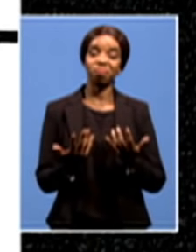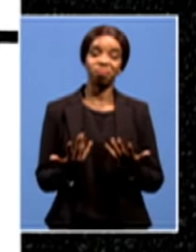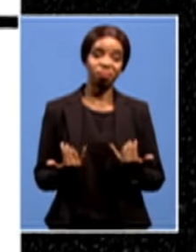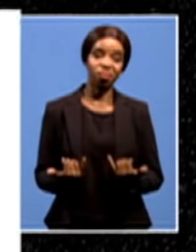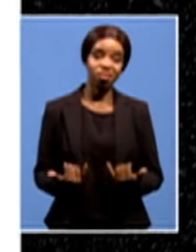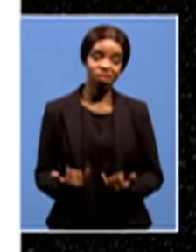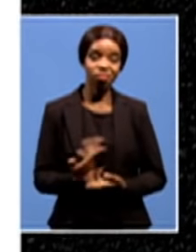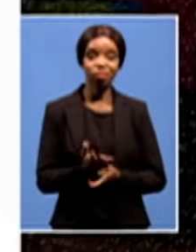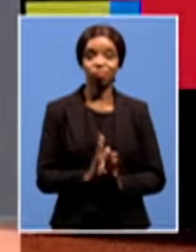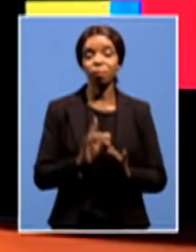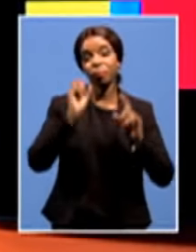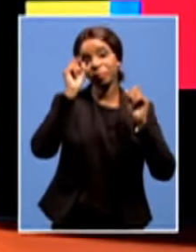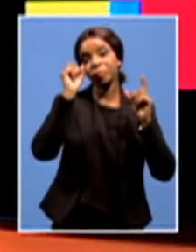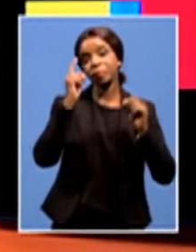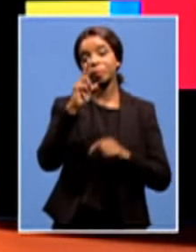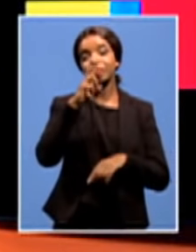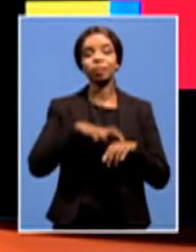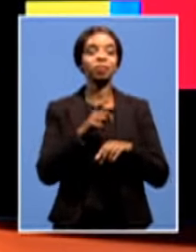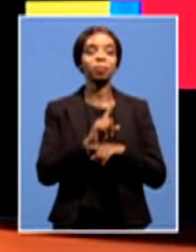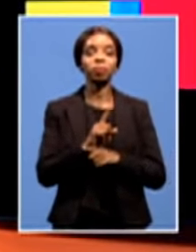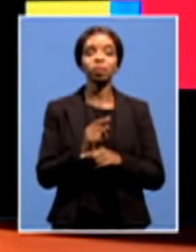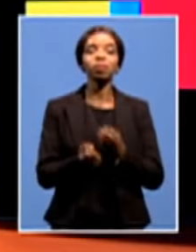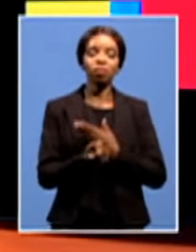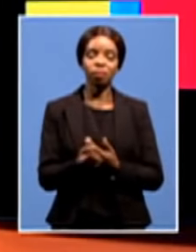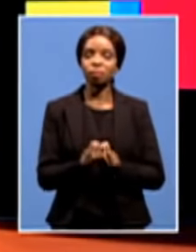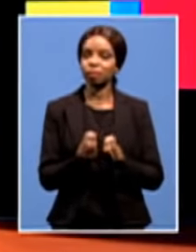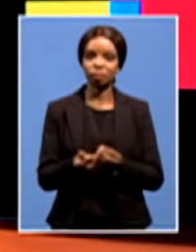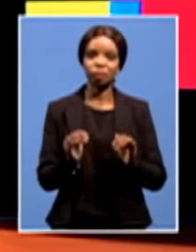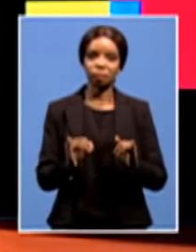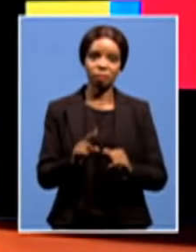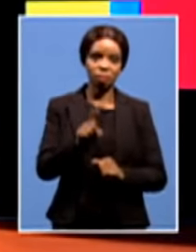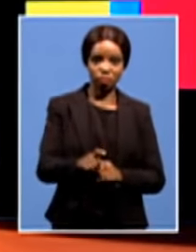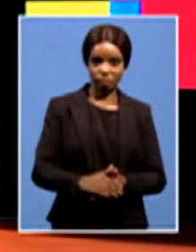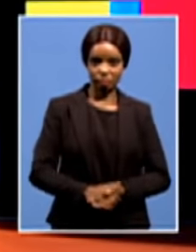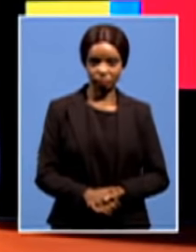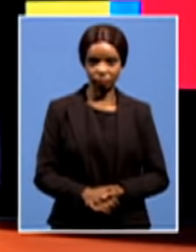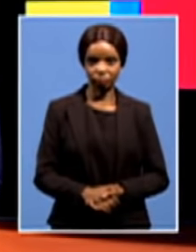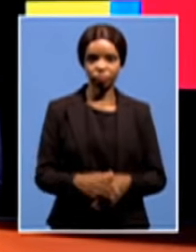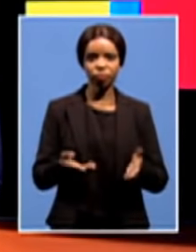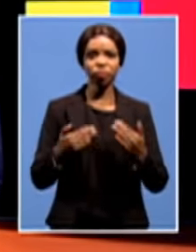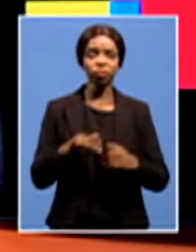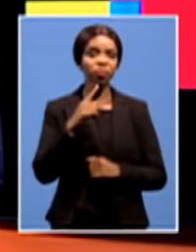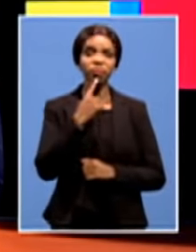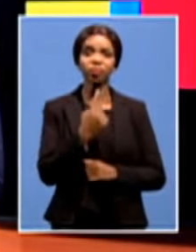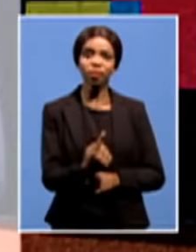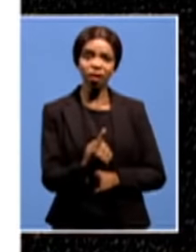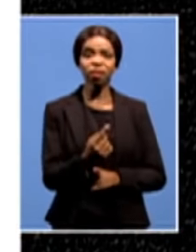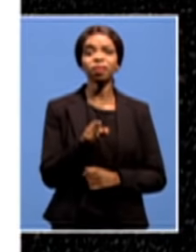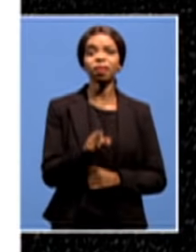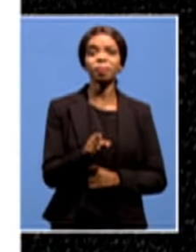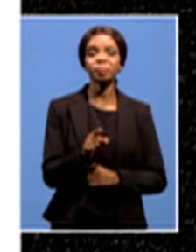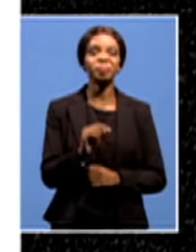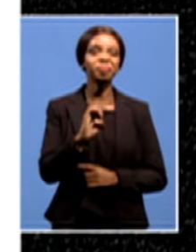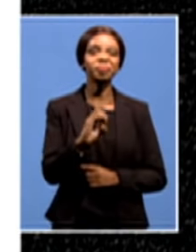right, a bit of a radical option there. Lihasa says, development of early childhood is very